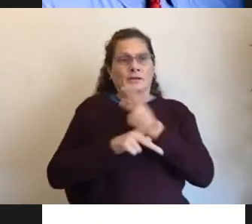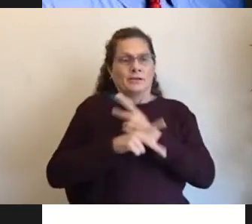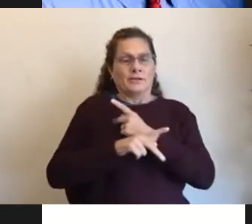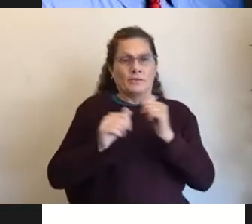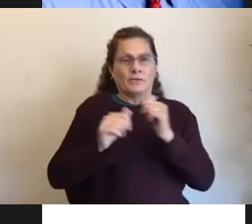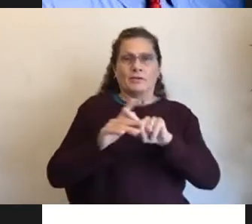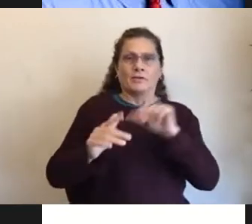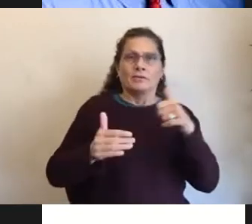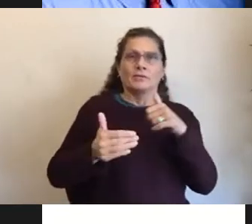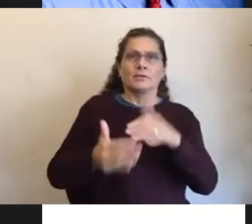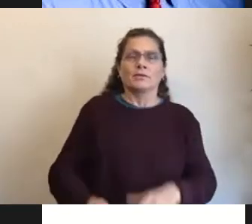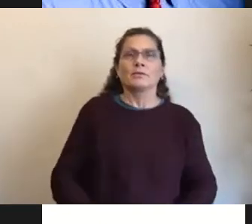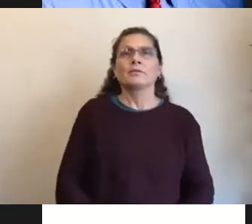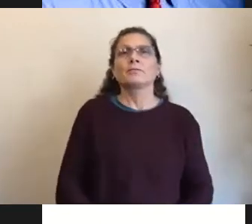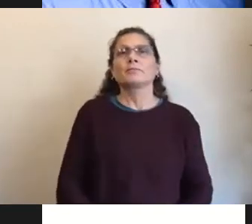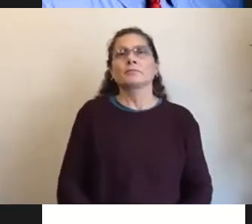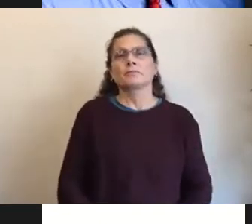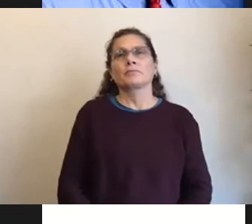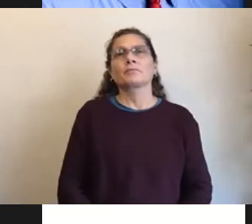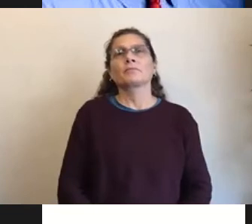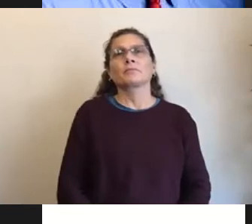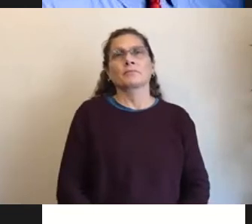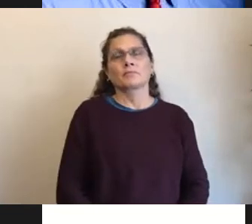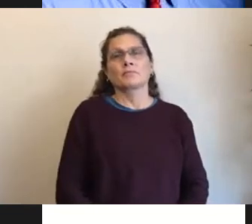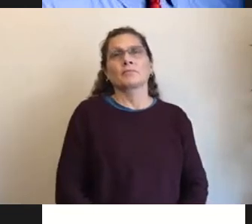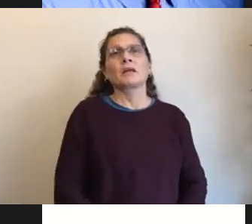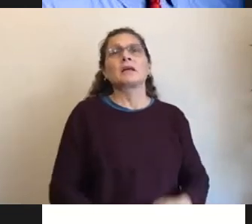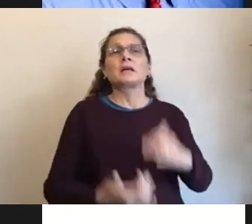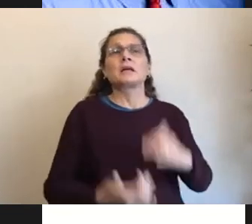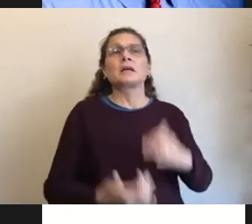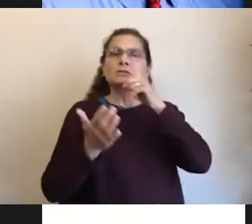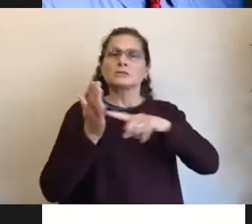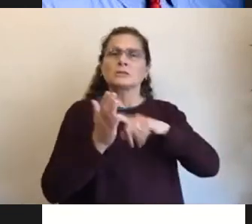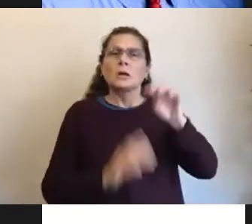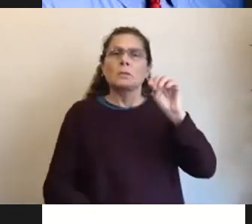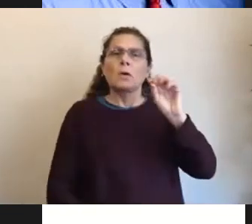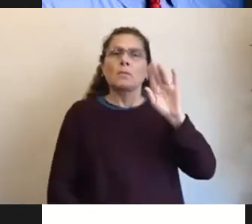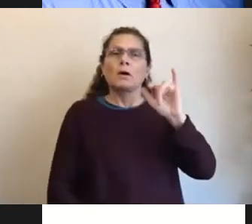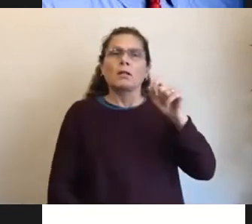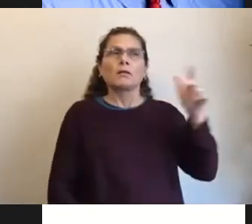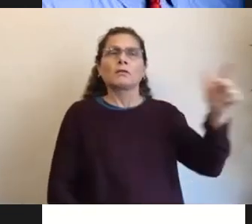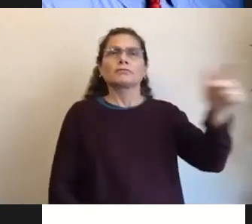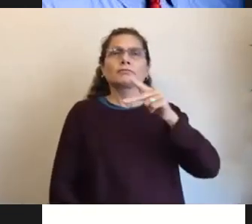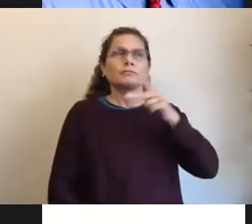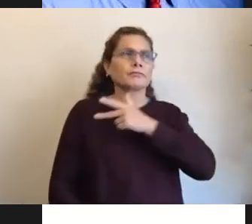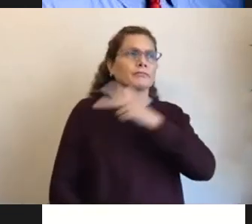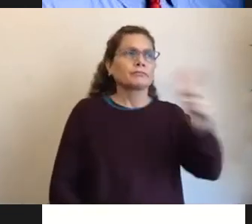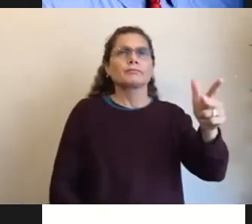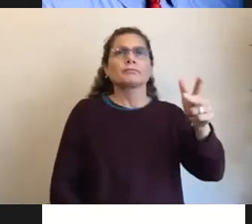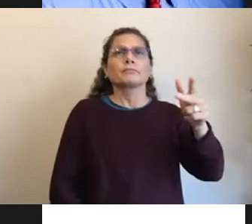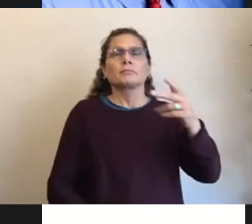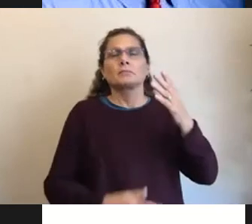up. We are constantly looking at ways to increase that capacity, knowing that the demand is there.